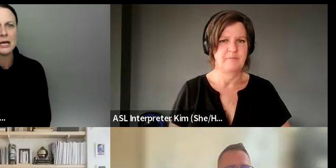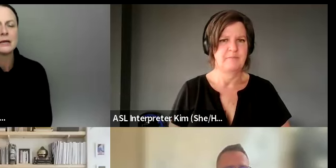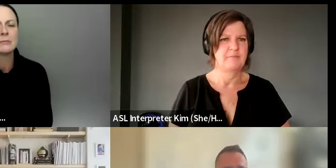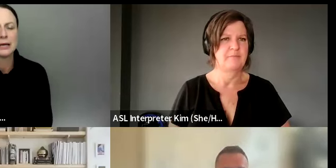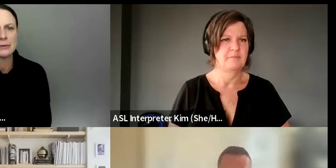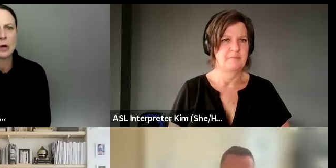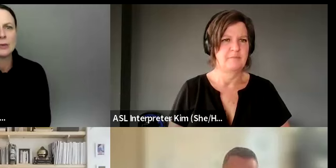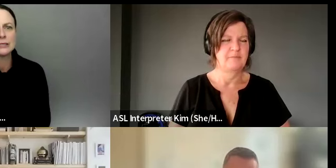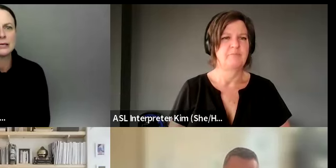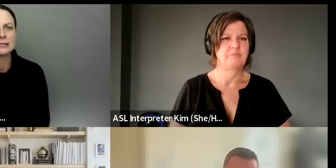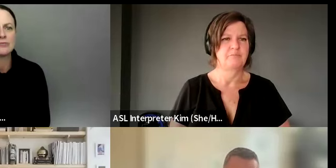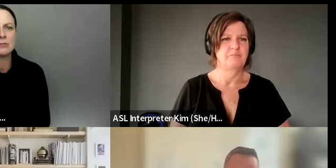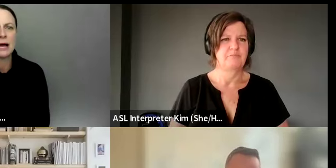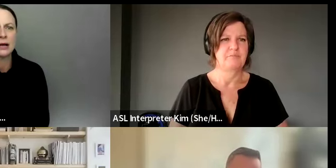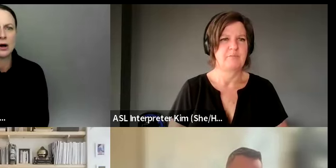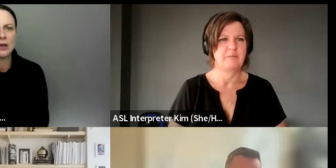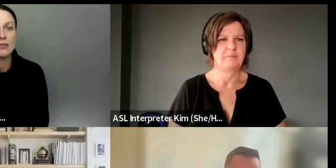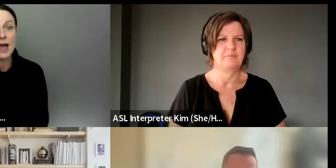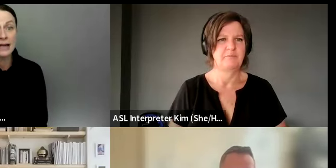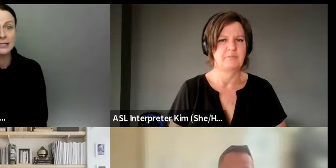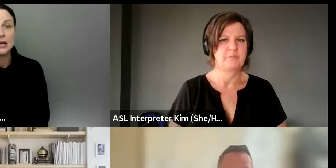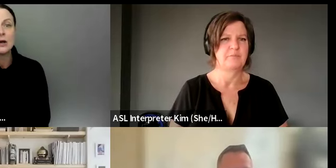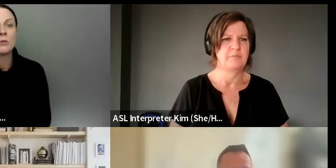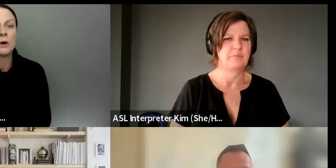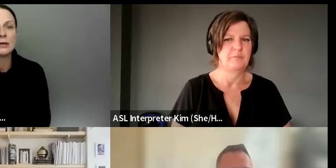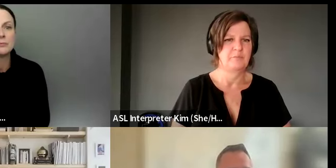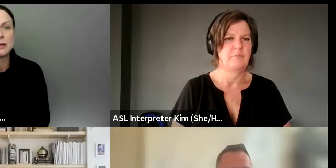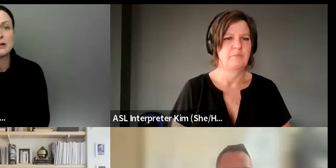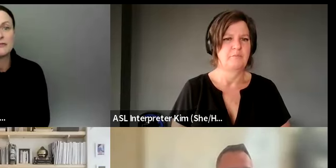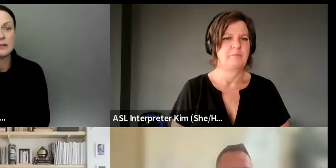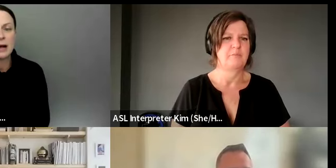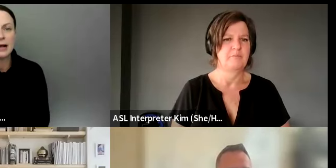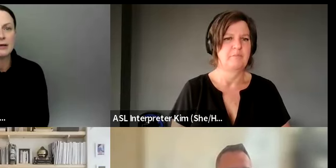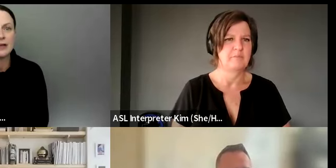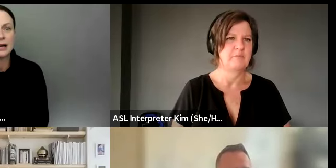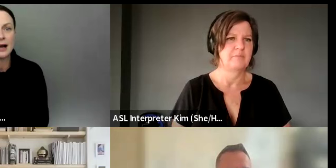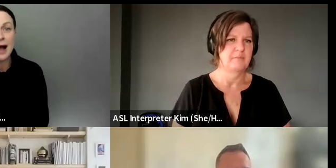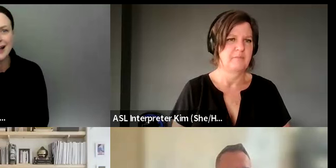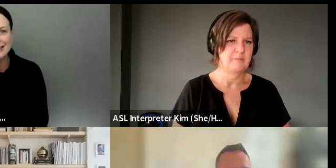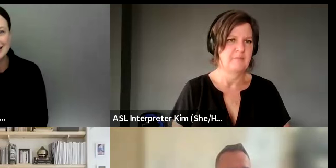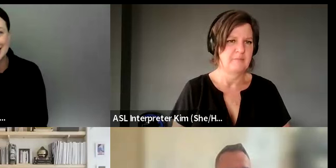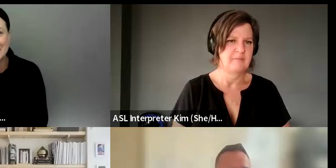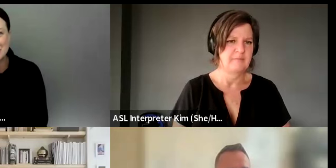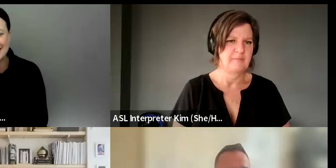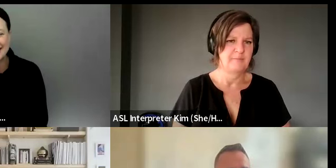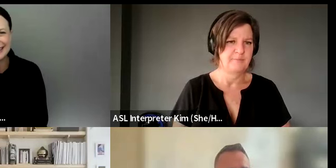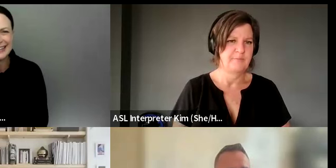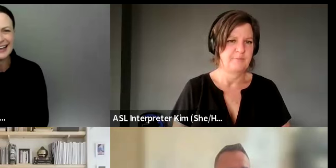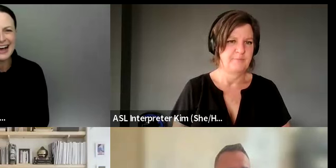on, but I was hoping to get some feedback on that. One bit of feedback that hi,